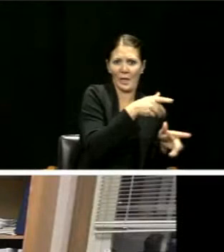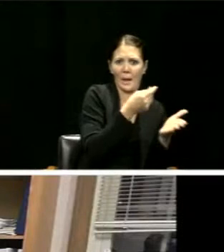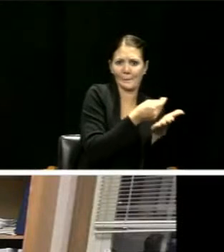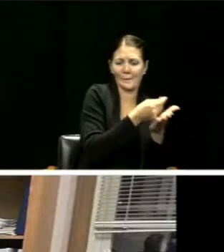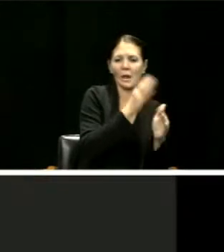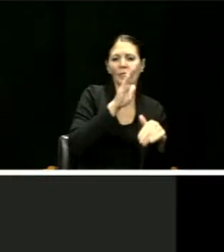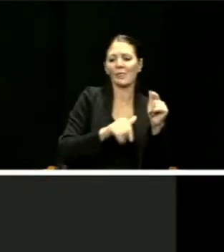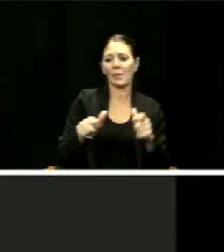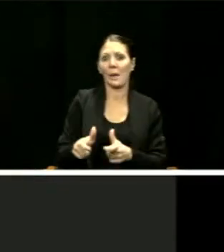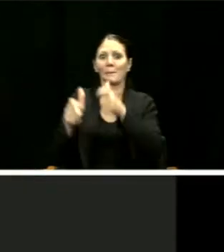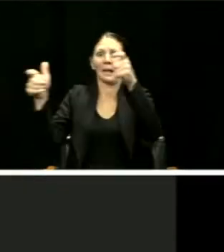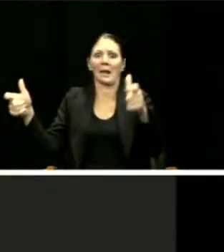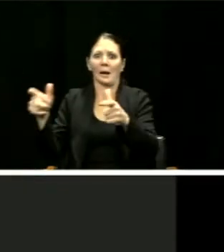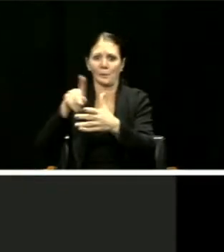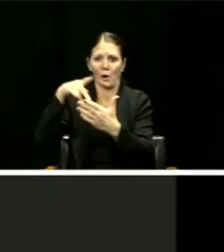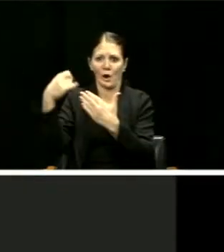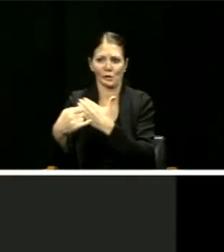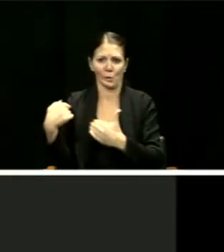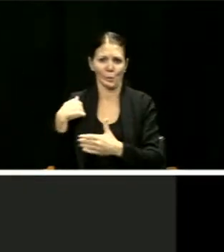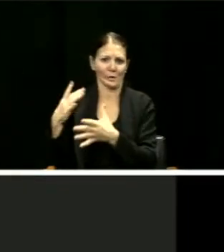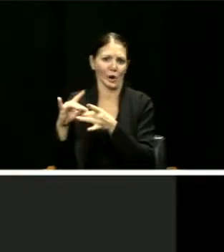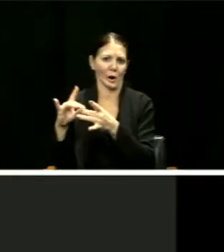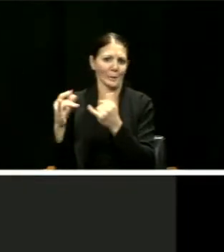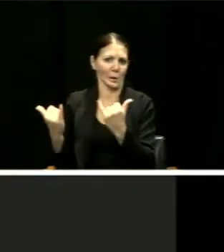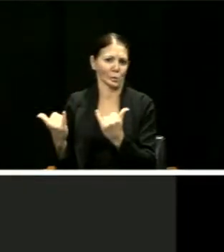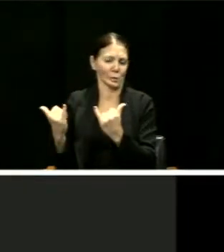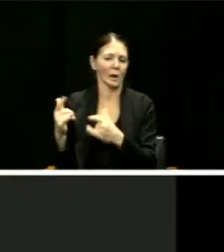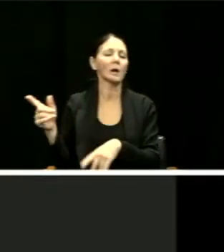you so much. You're welcome.